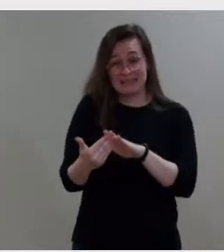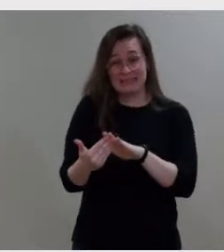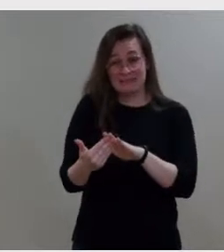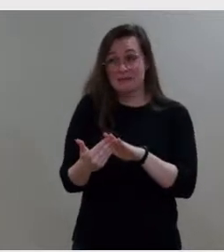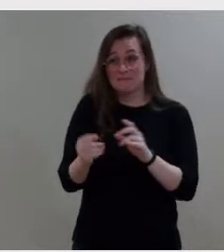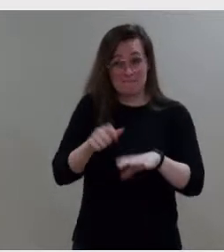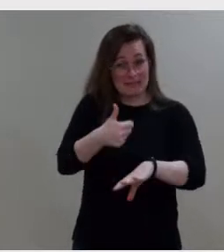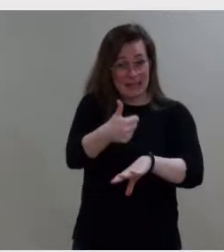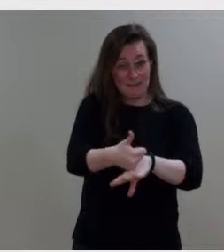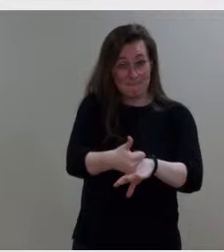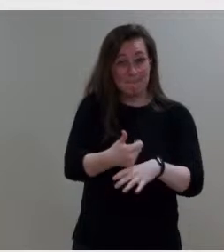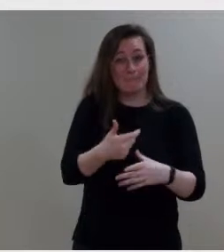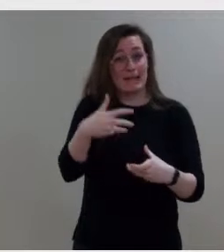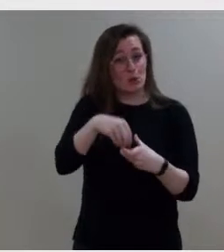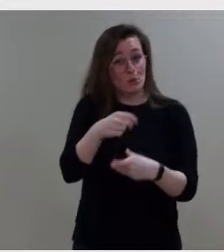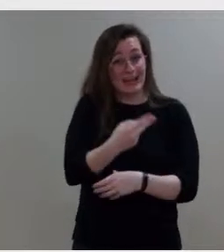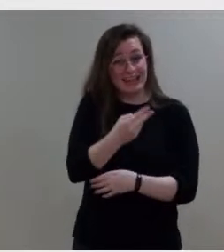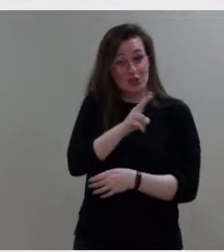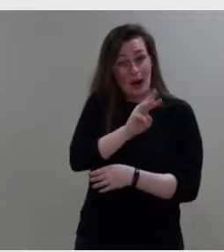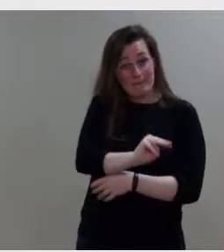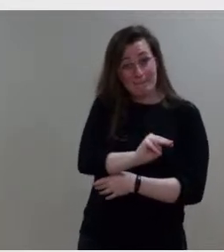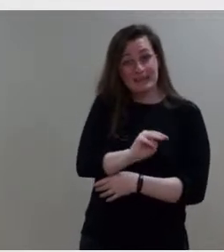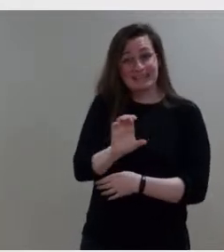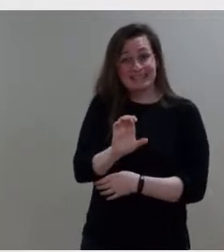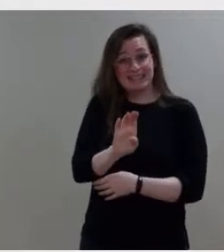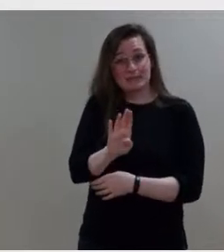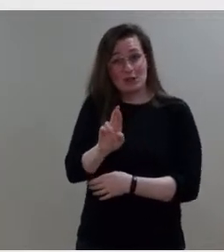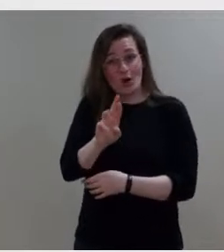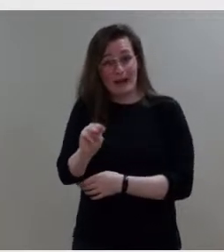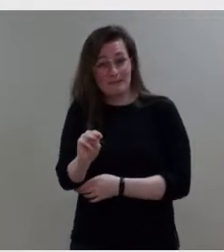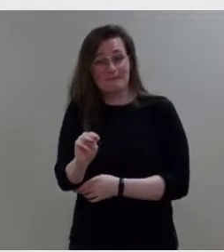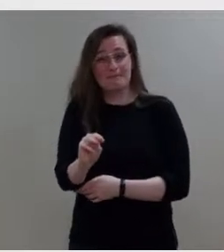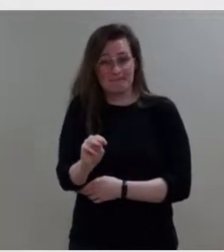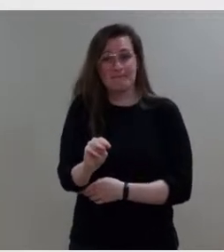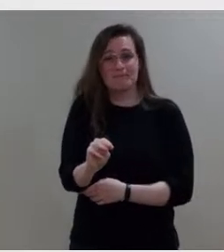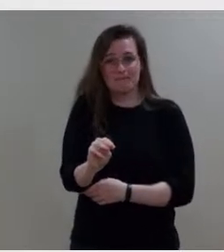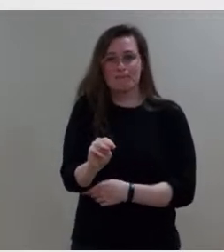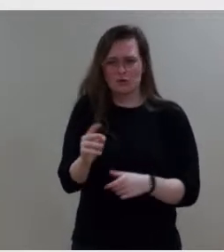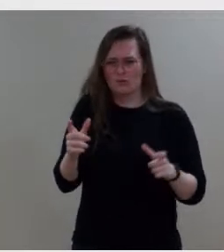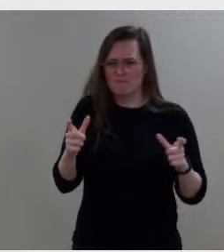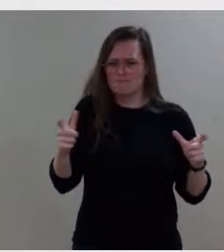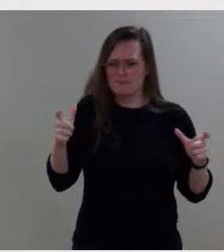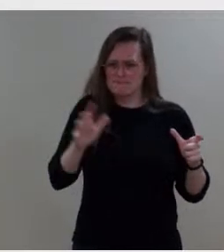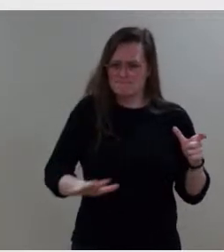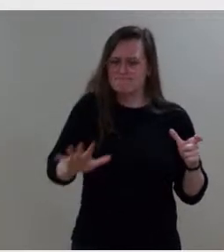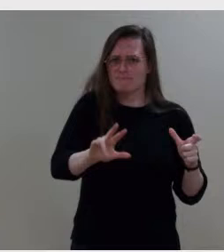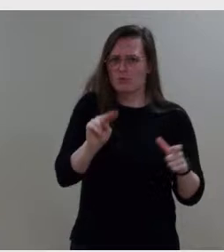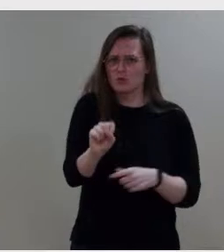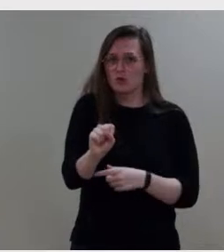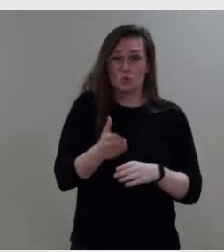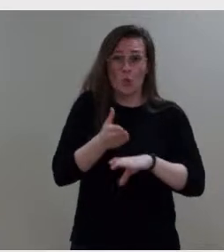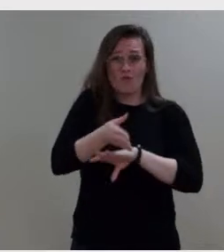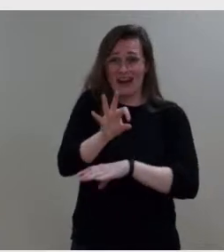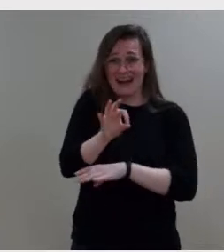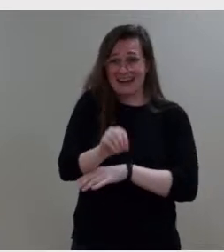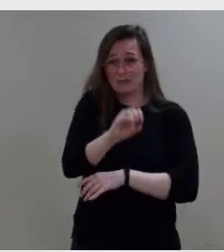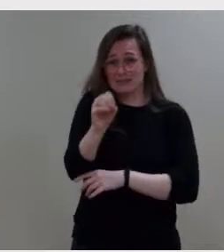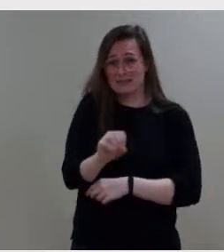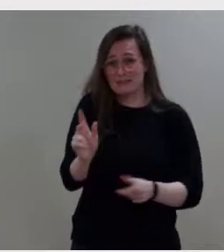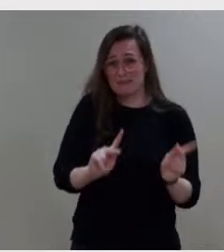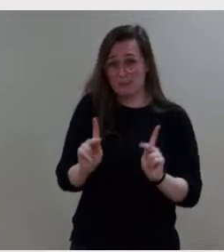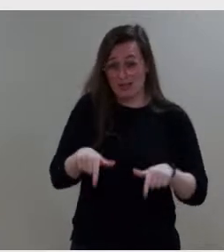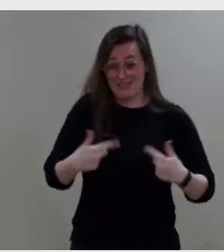HRM and CBRM. So for well over 90% of the population, D-transfer would